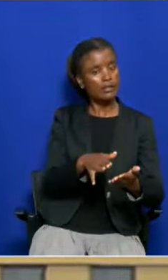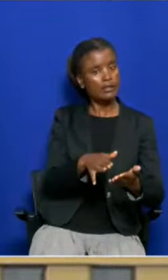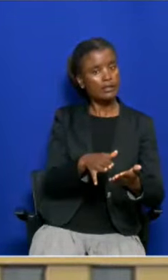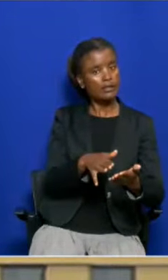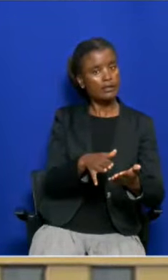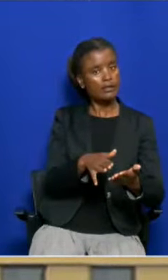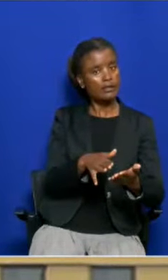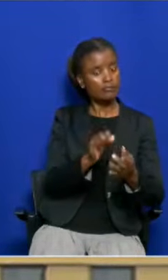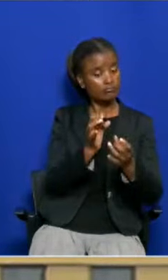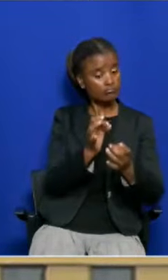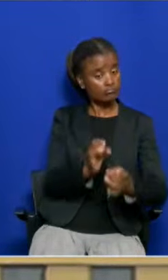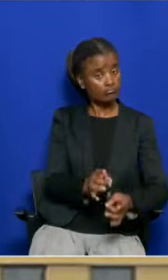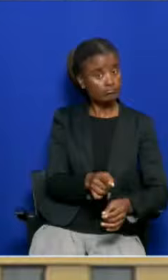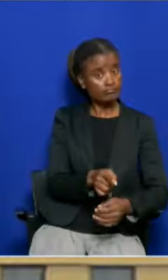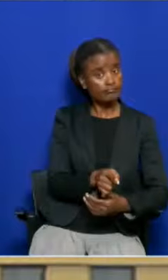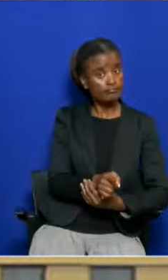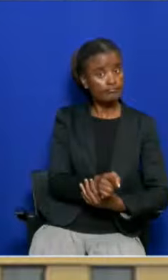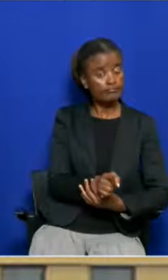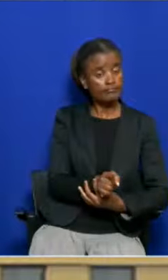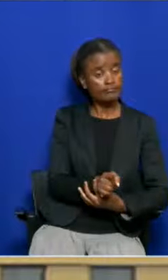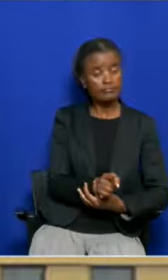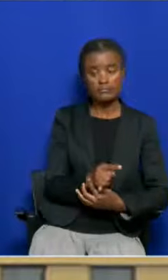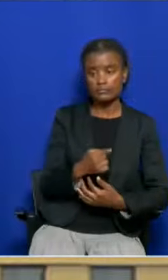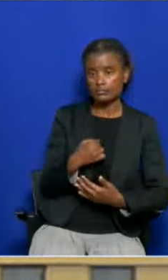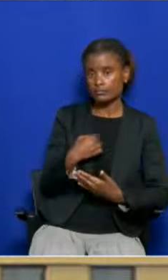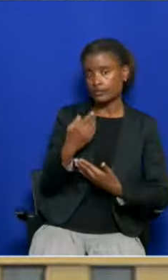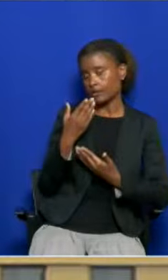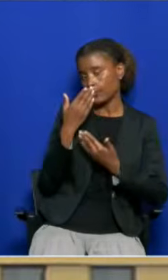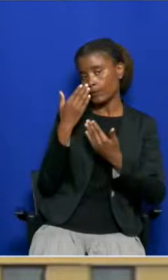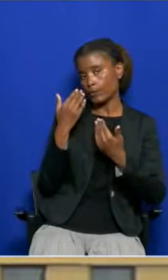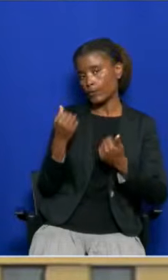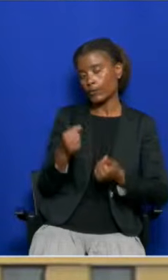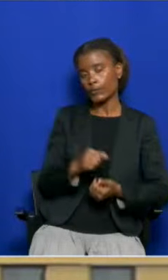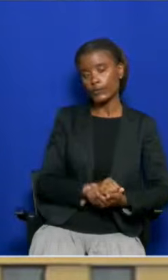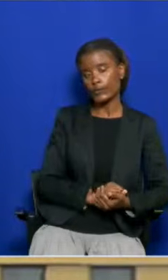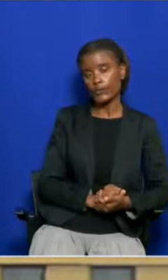I don't know. I don't know about that.